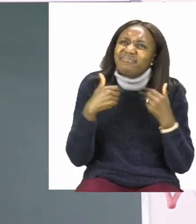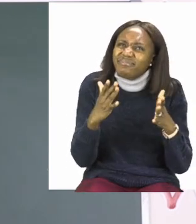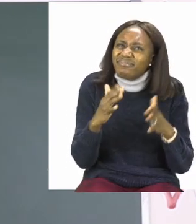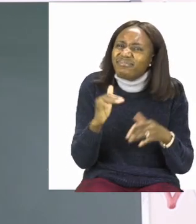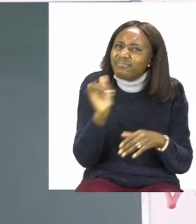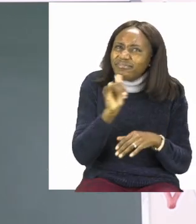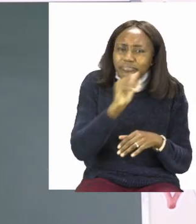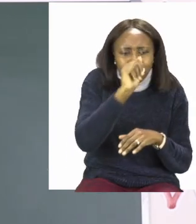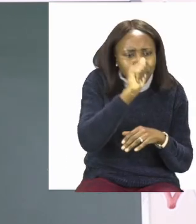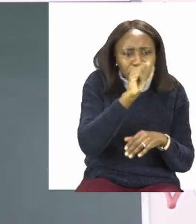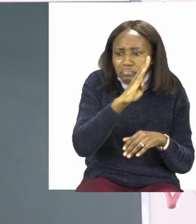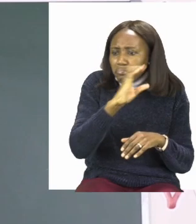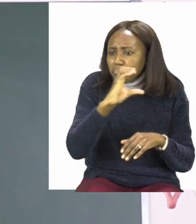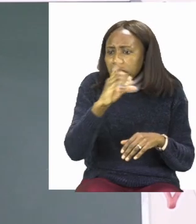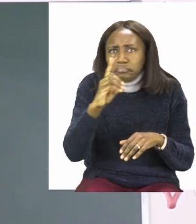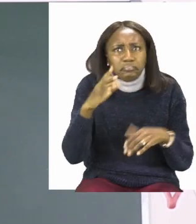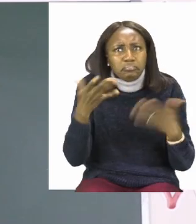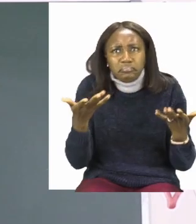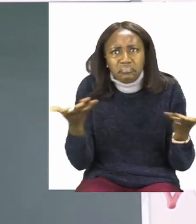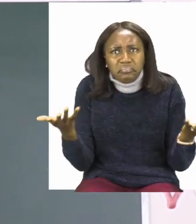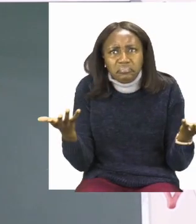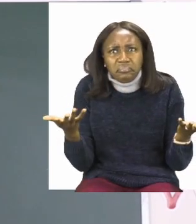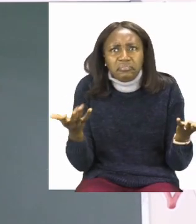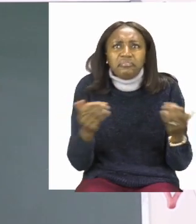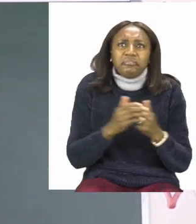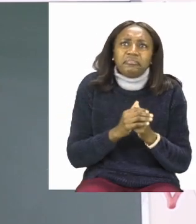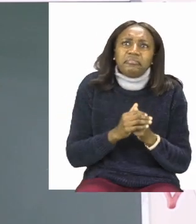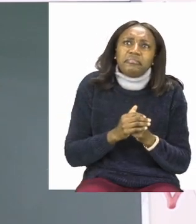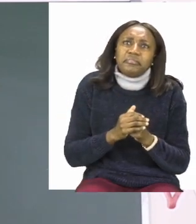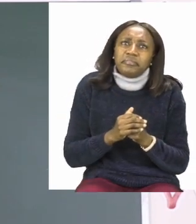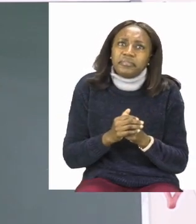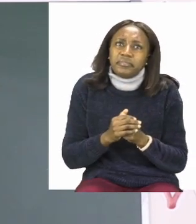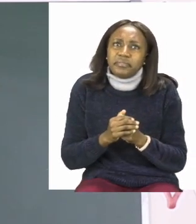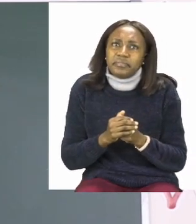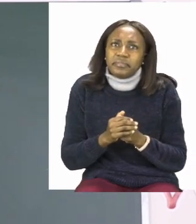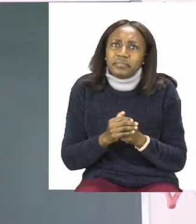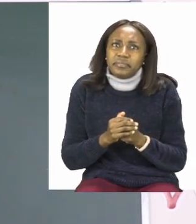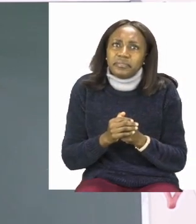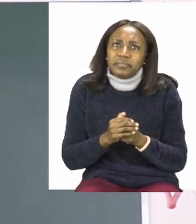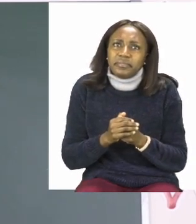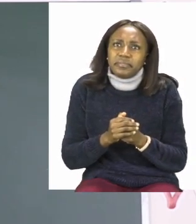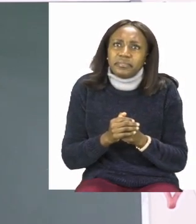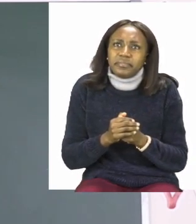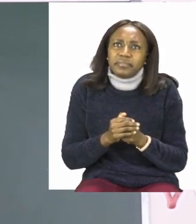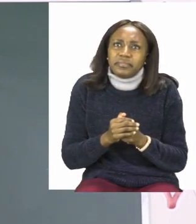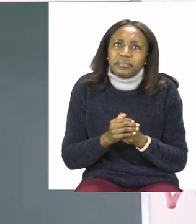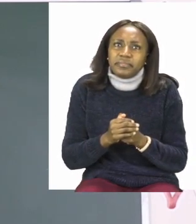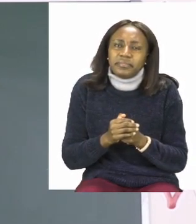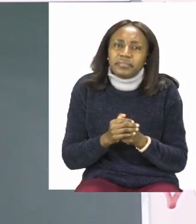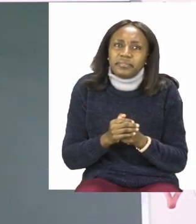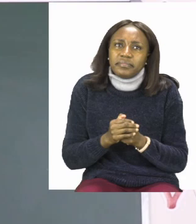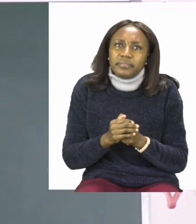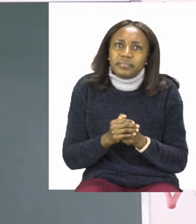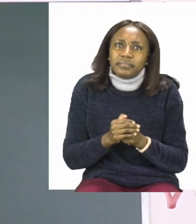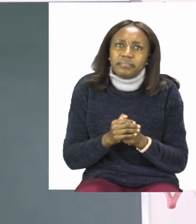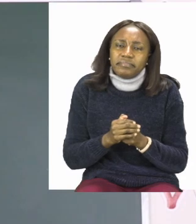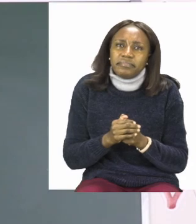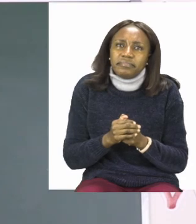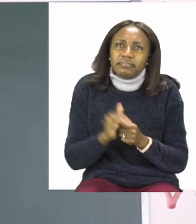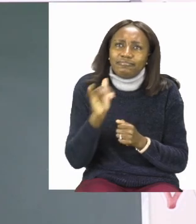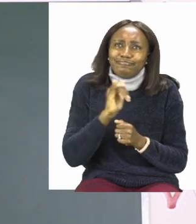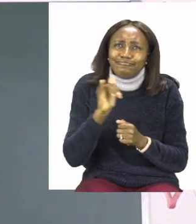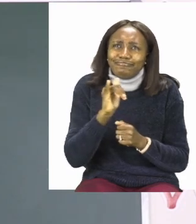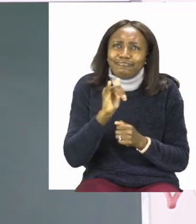Egg. Which sound makes our beginning sound for the word egg?